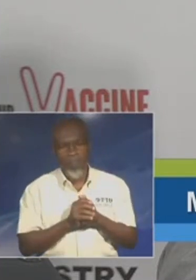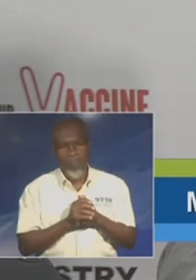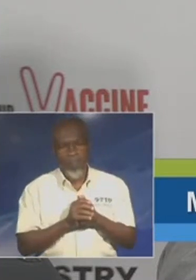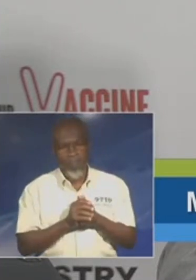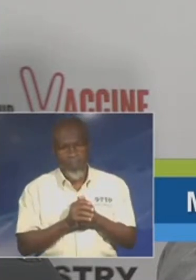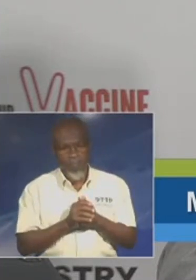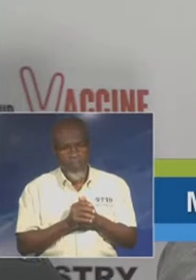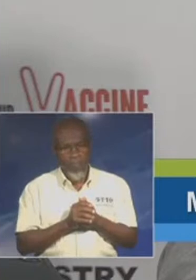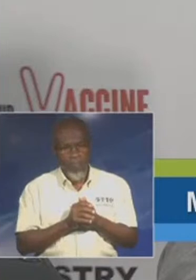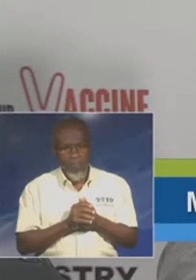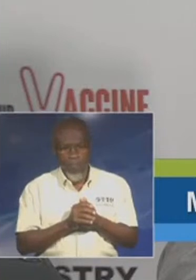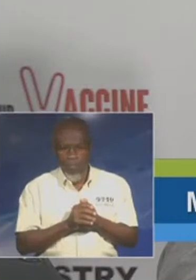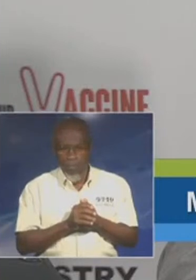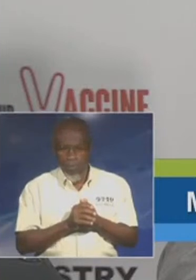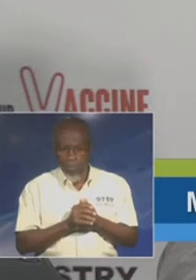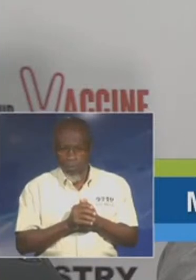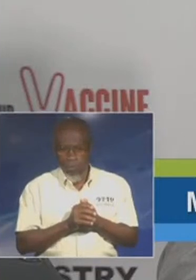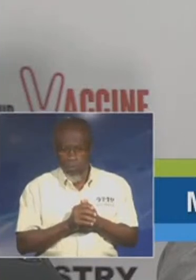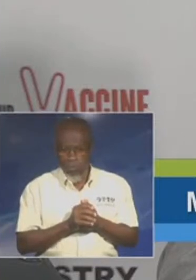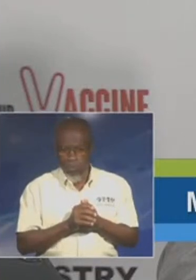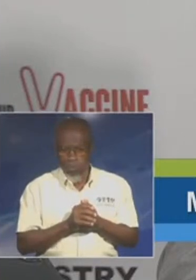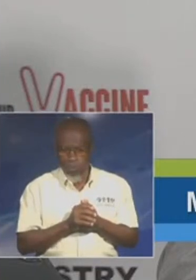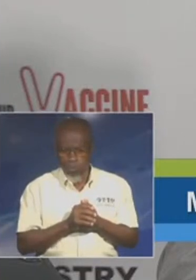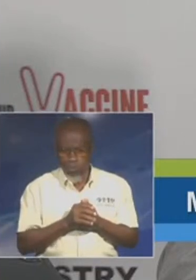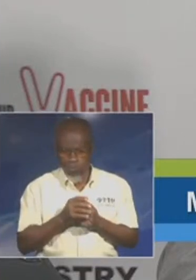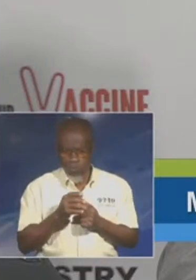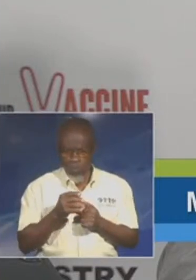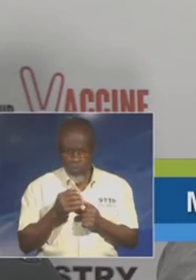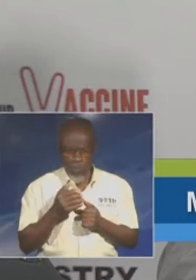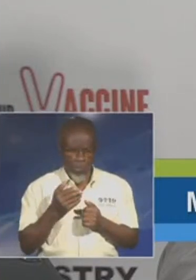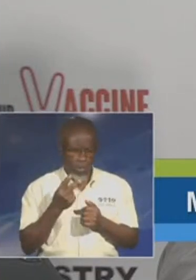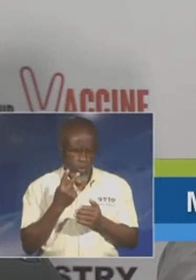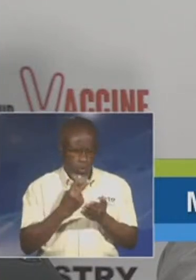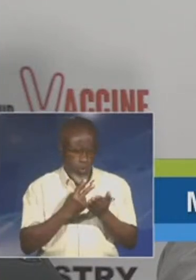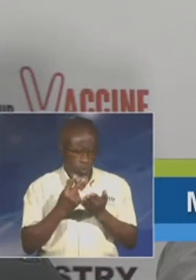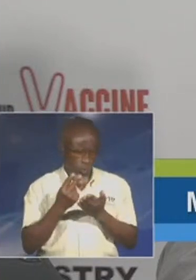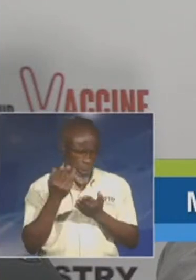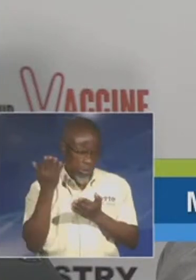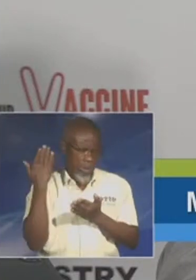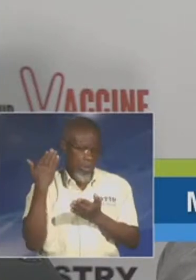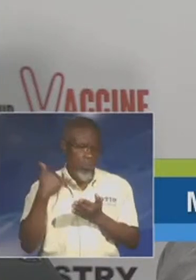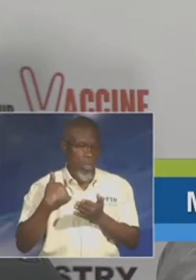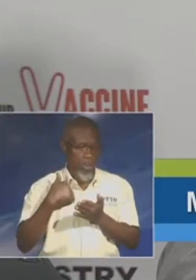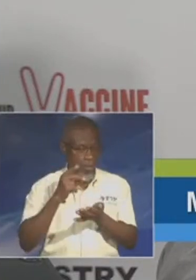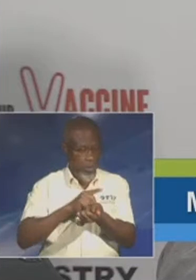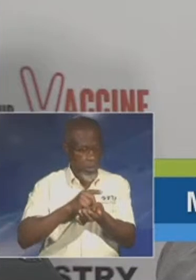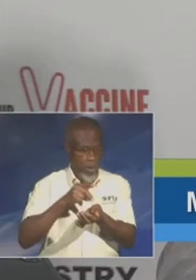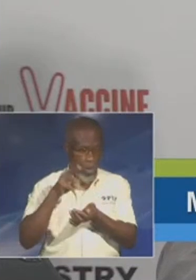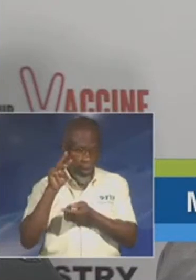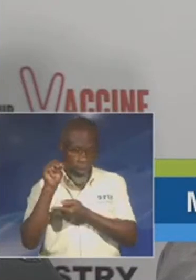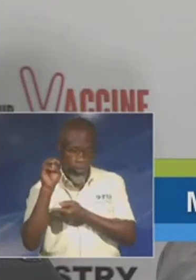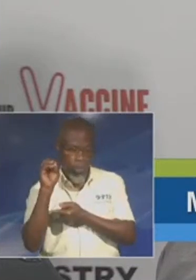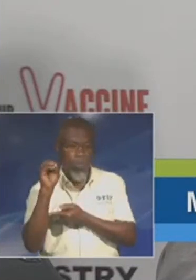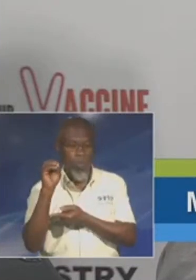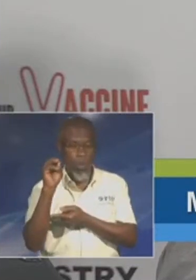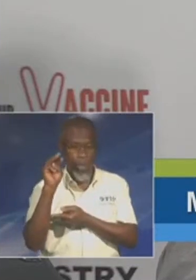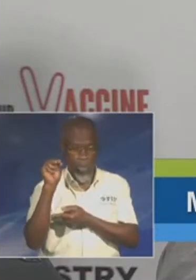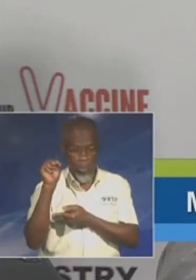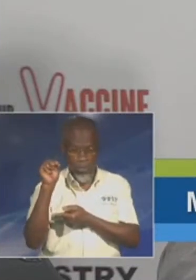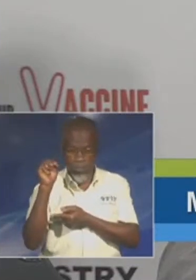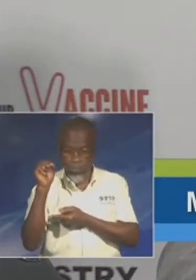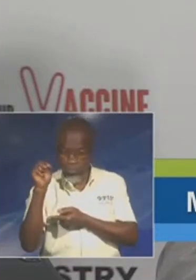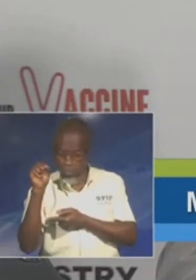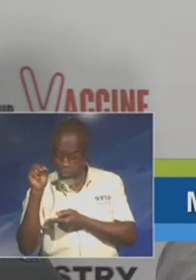numbers. And we had Dr. Sanya Mohammed here just about 2 weeks ago speaking about all that we are doing for